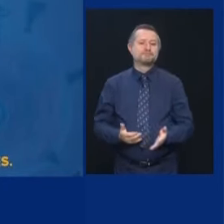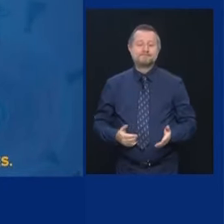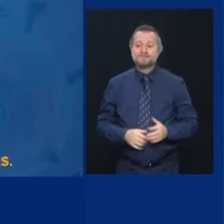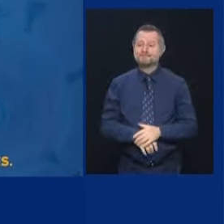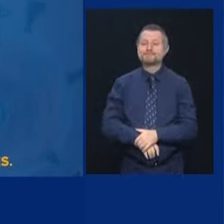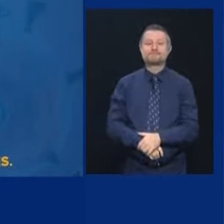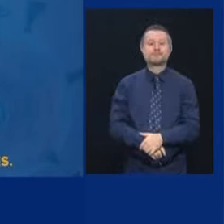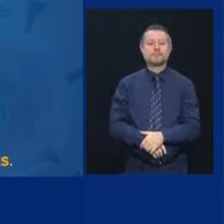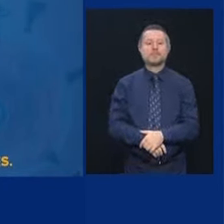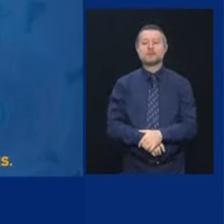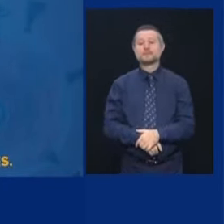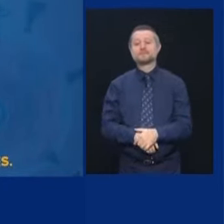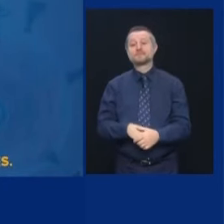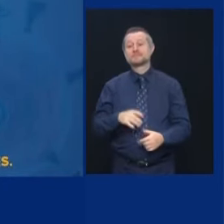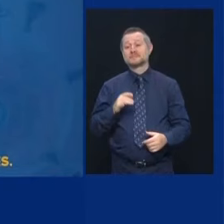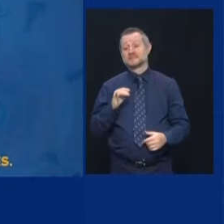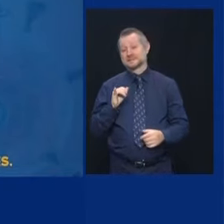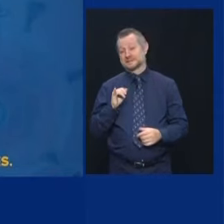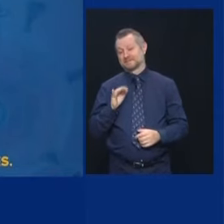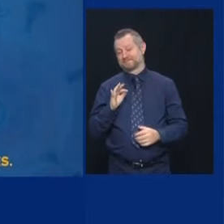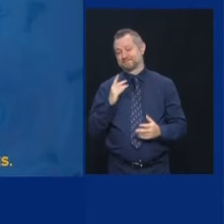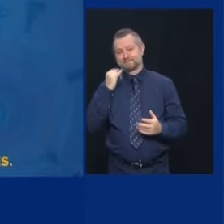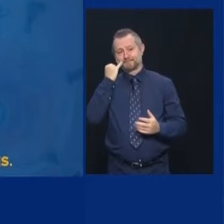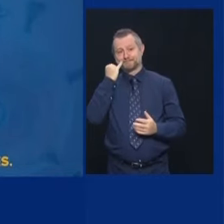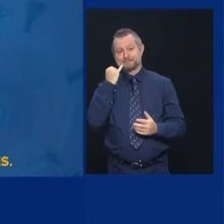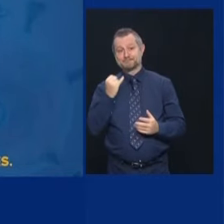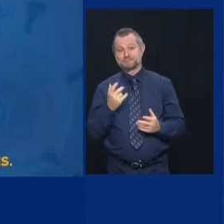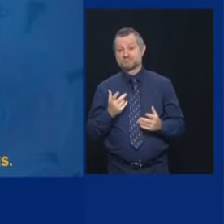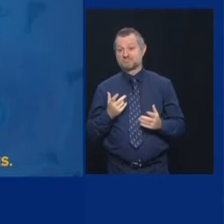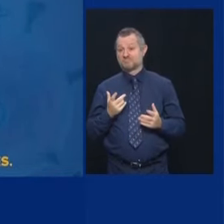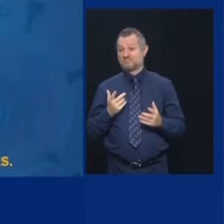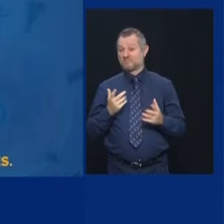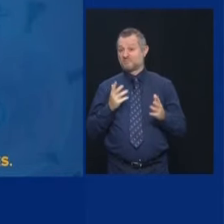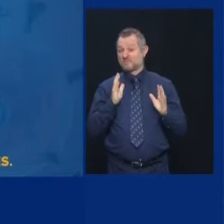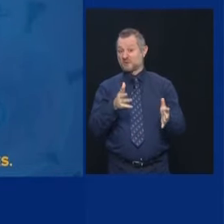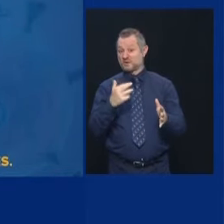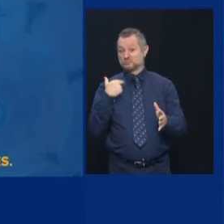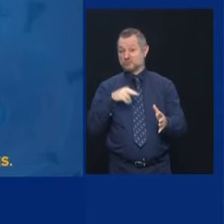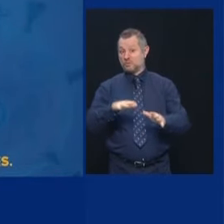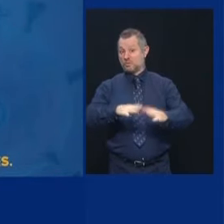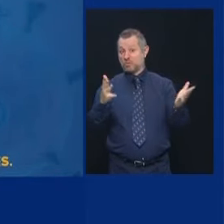If we're going to keep religious institutions open,